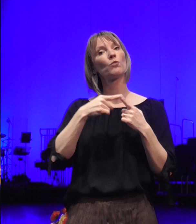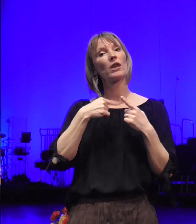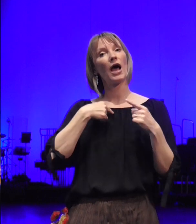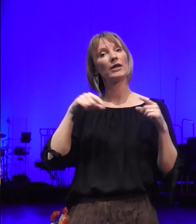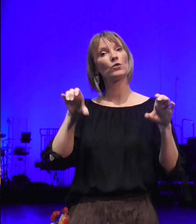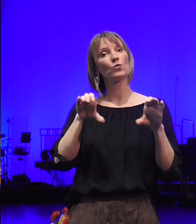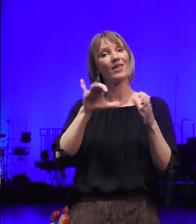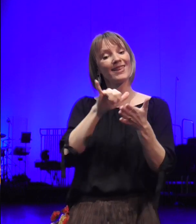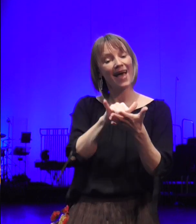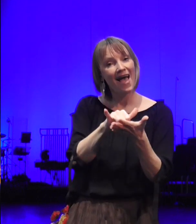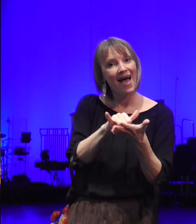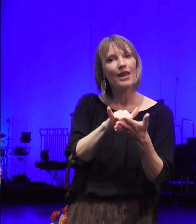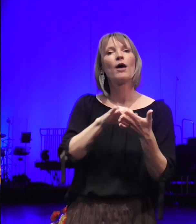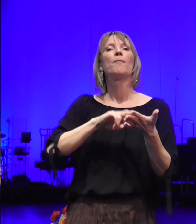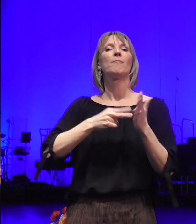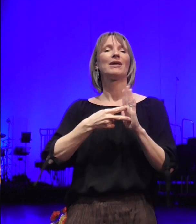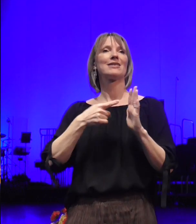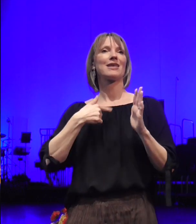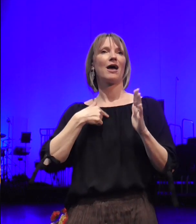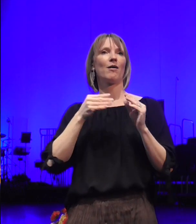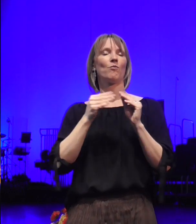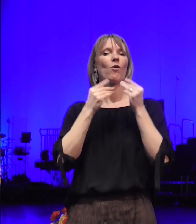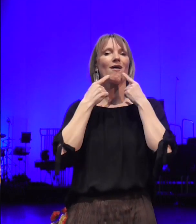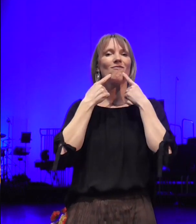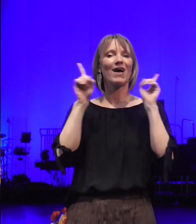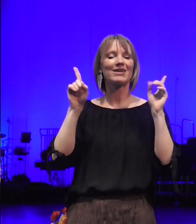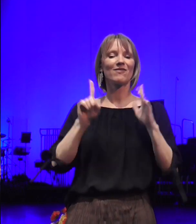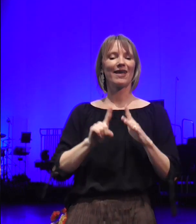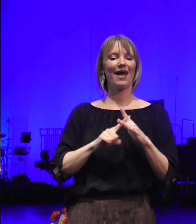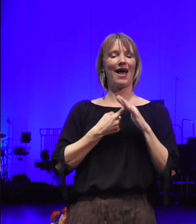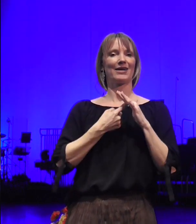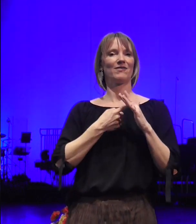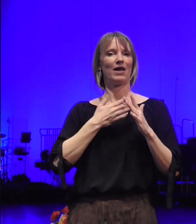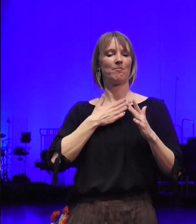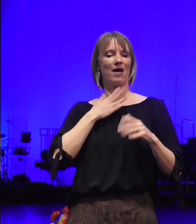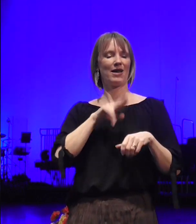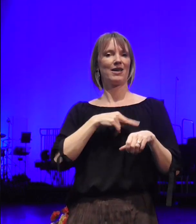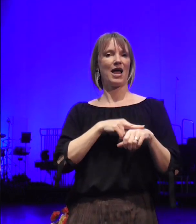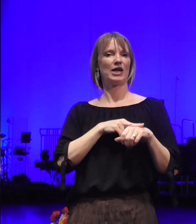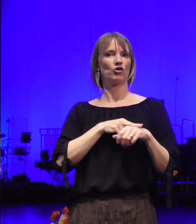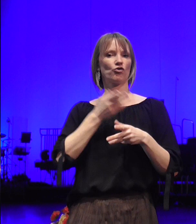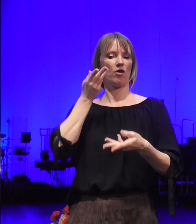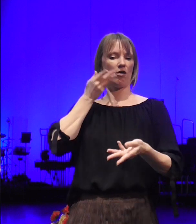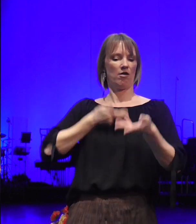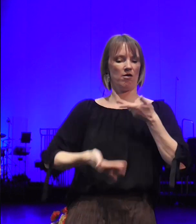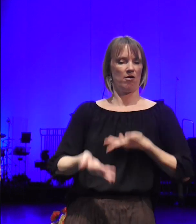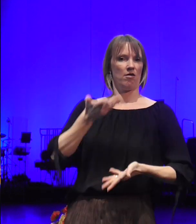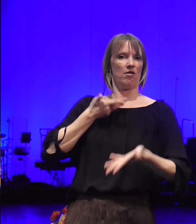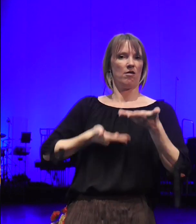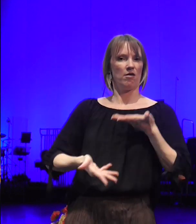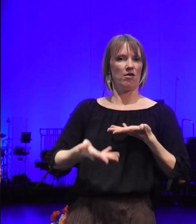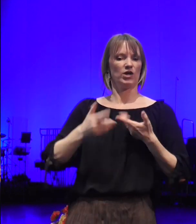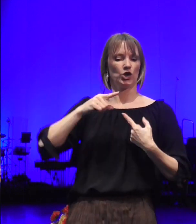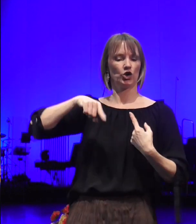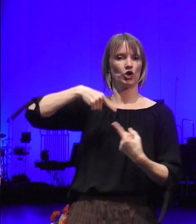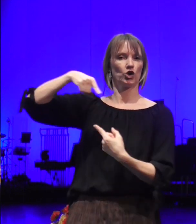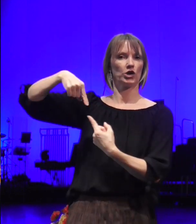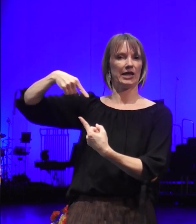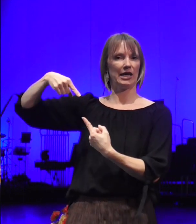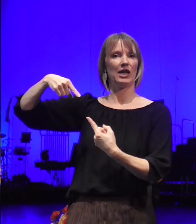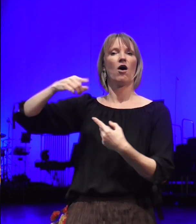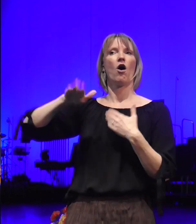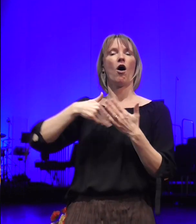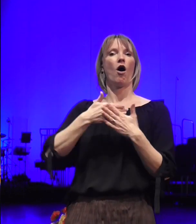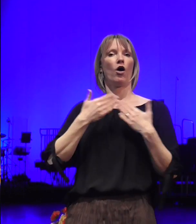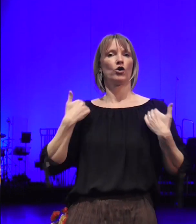that, I more effectively activate that natural circuit that all humans have shared and that